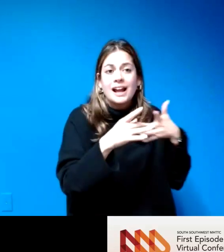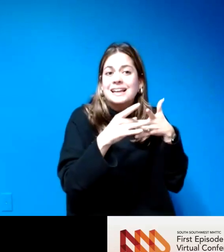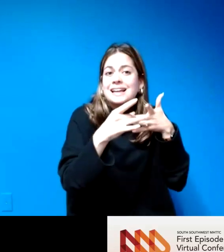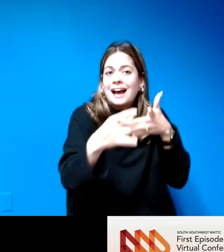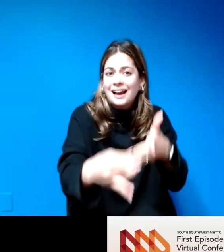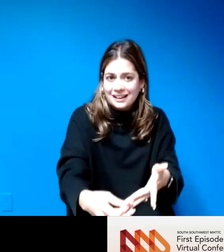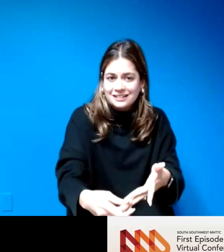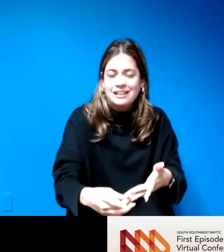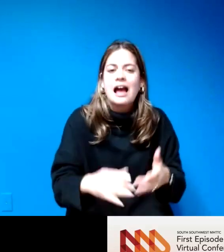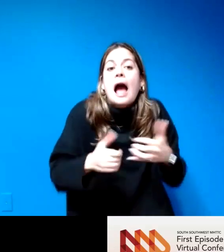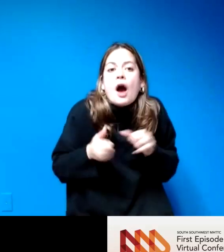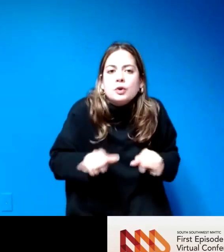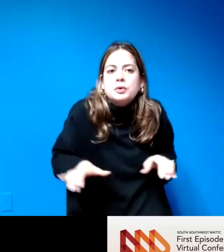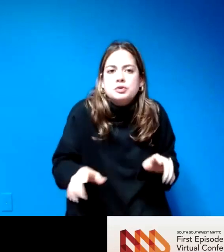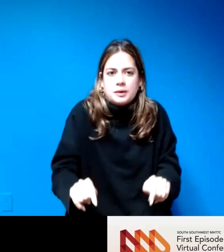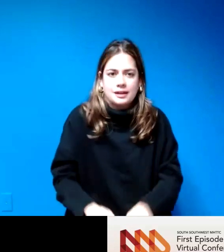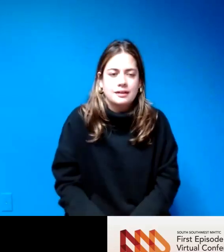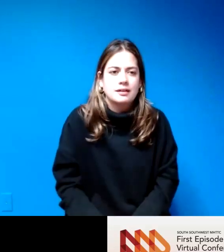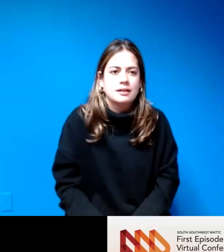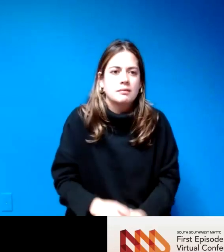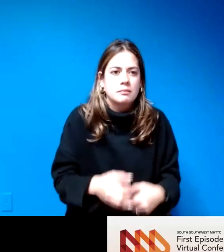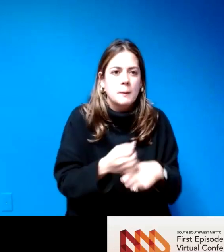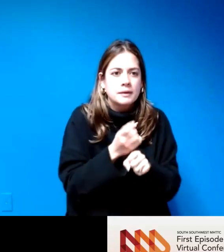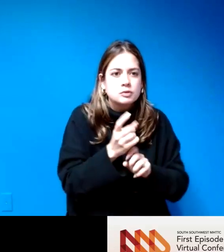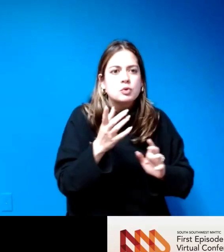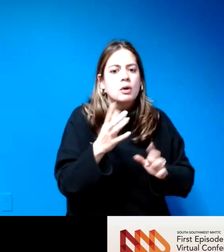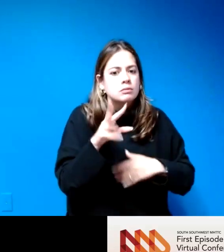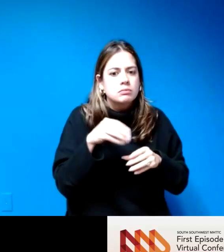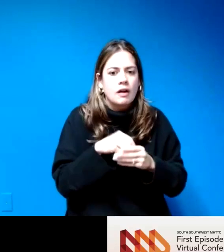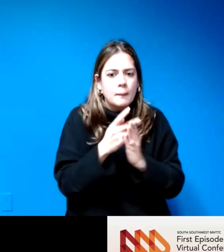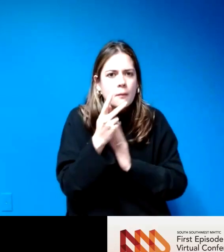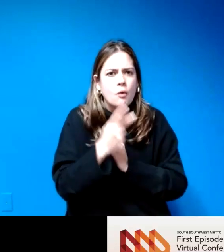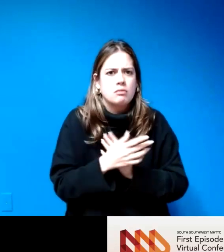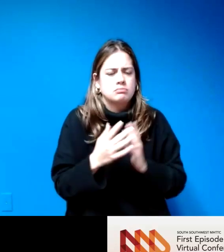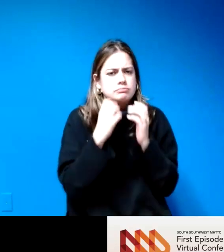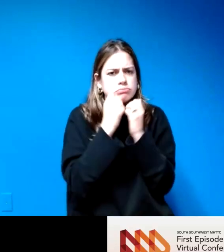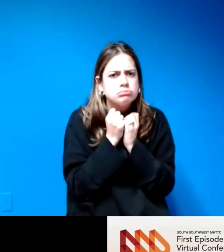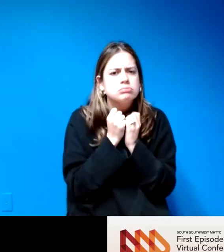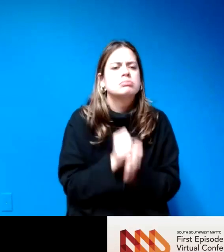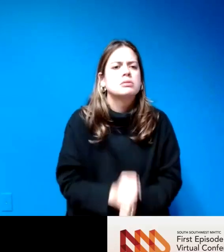this can be done, and making it a value in the program. So we're very